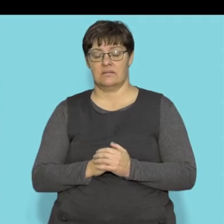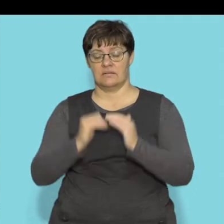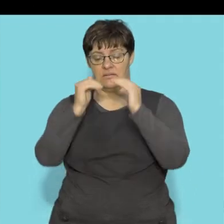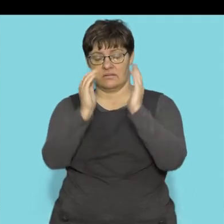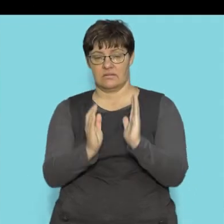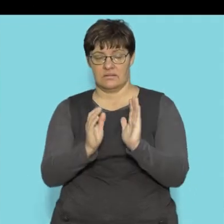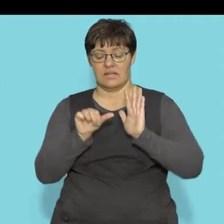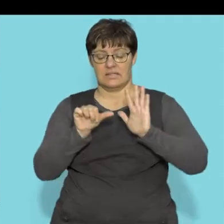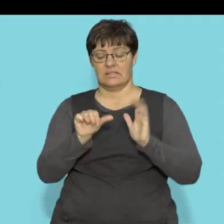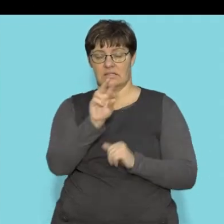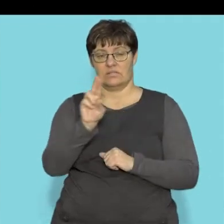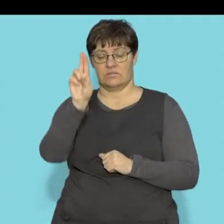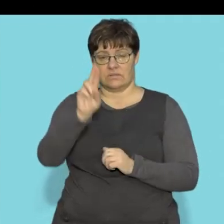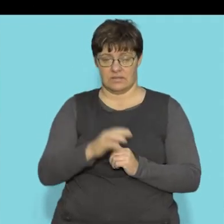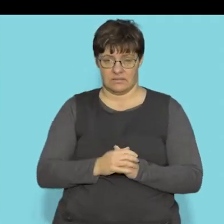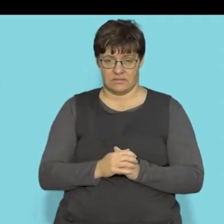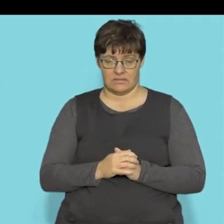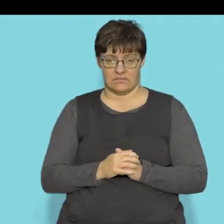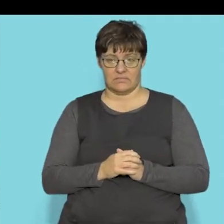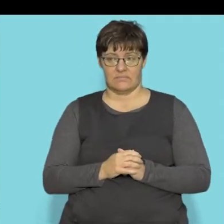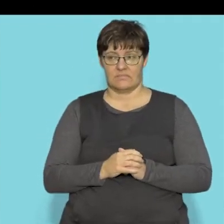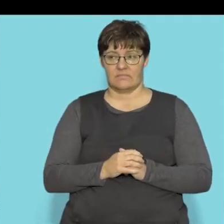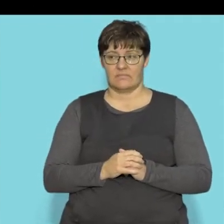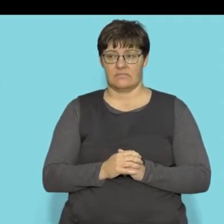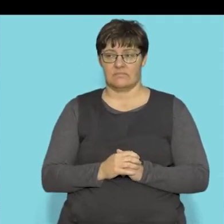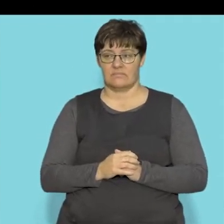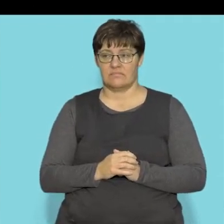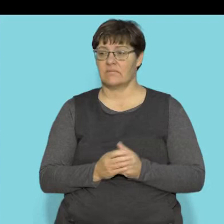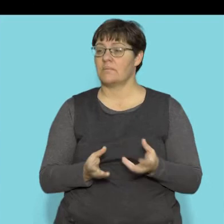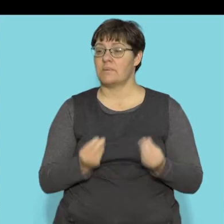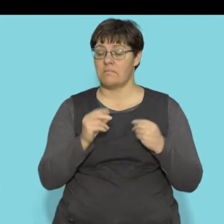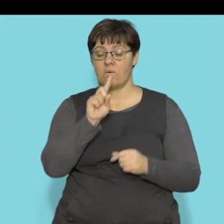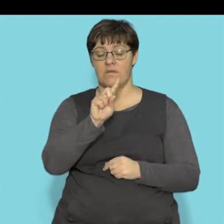multiplied by 6 squared, which is going to give me